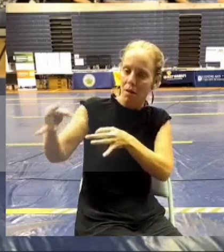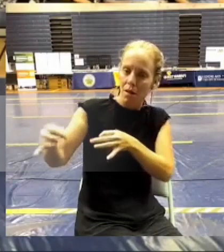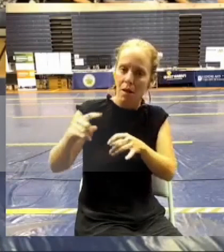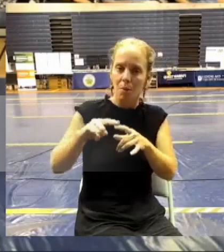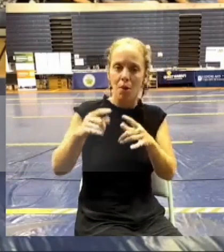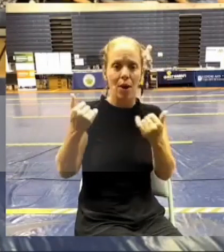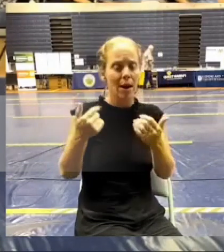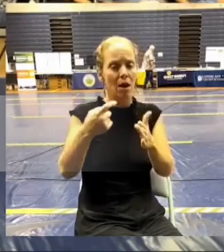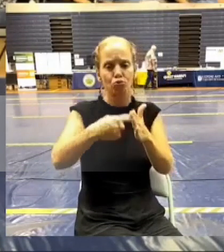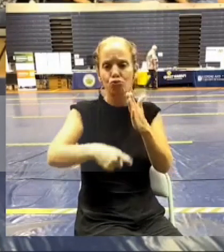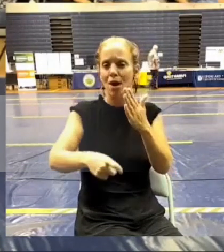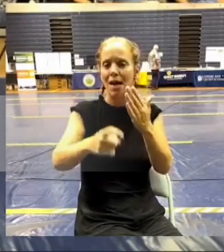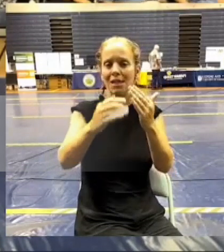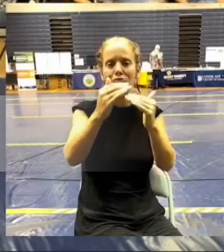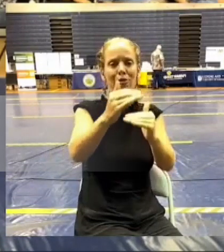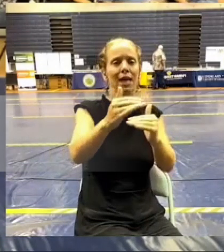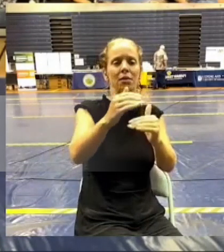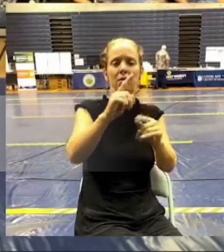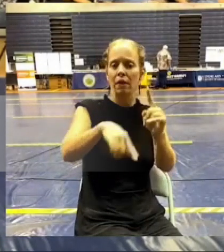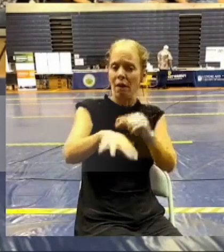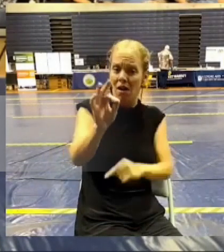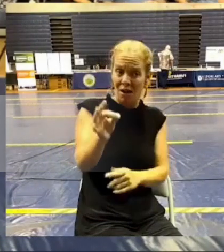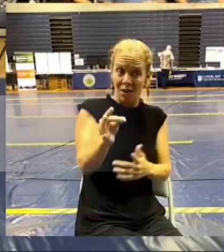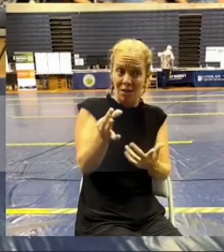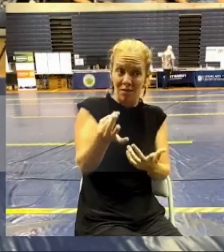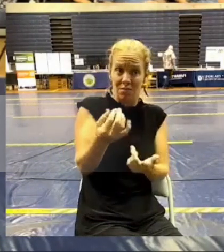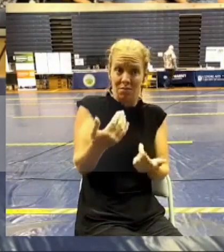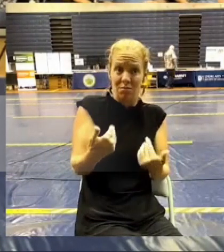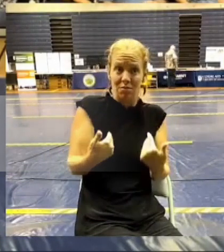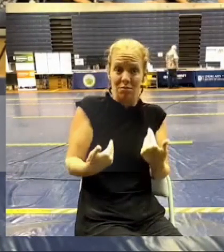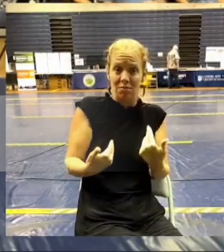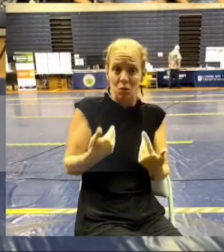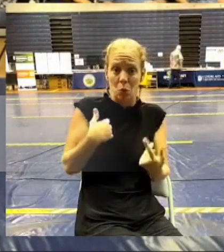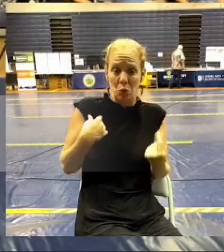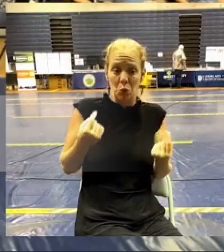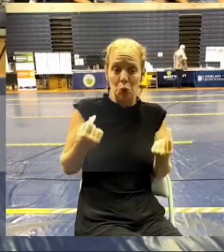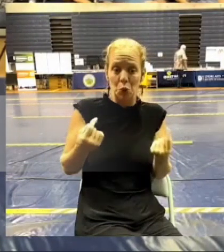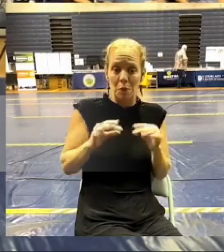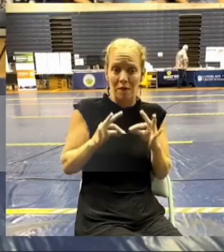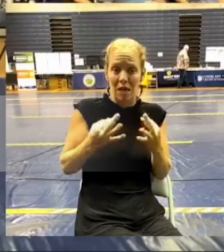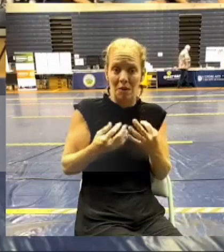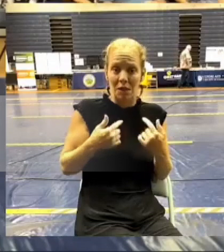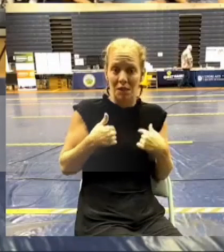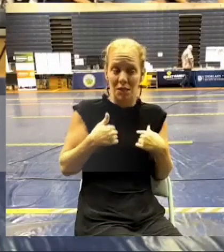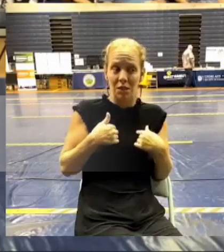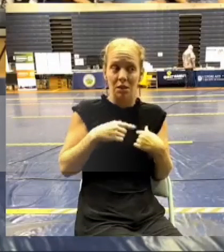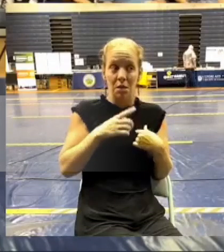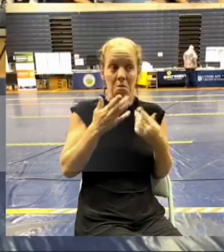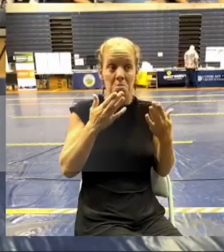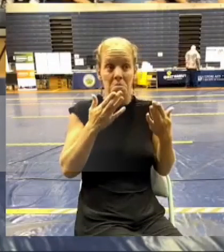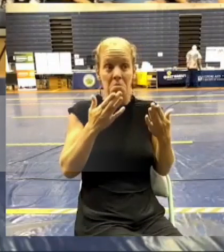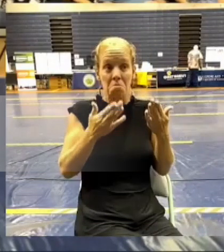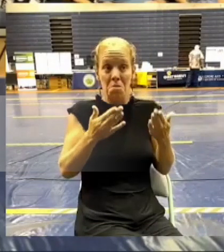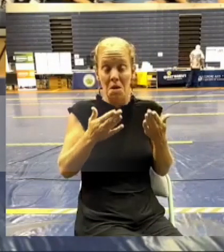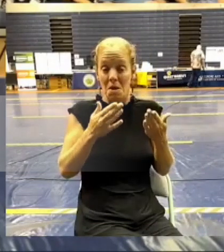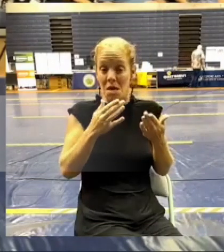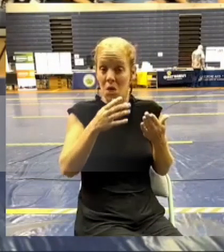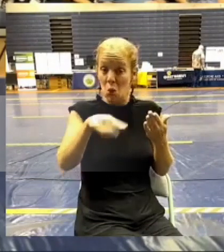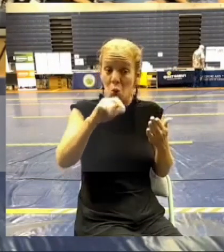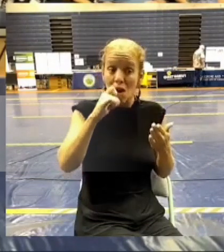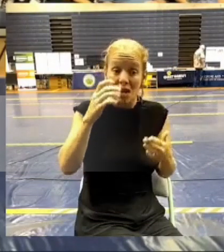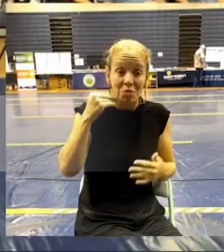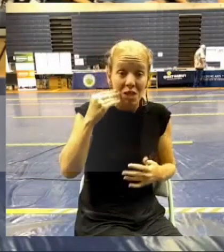our price range. So I guess all I'm trying to say is this is what we're actually dealing with. I don't know if everybody